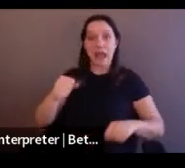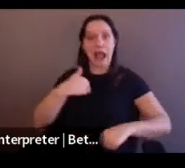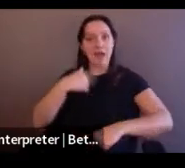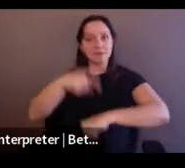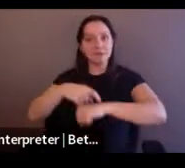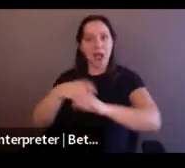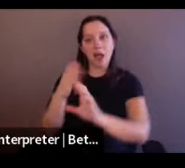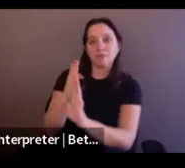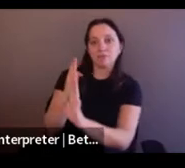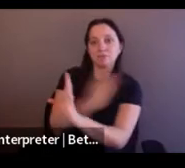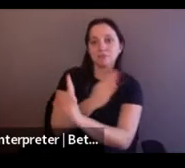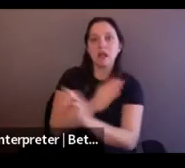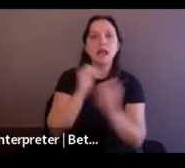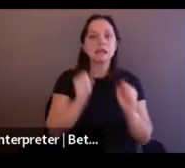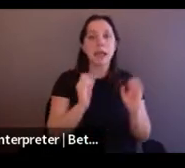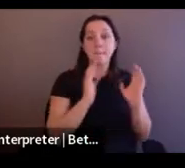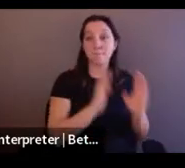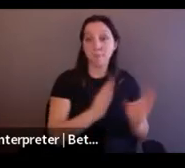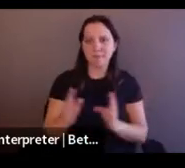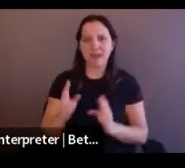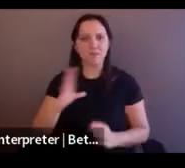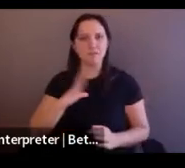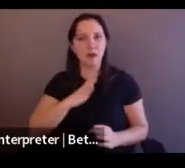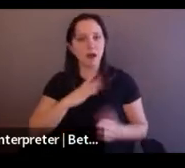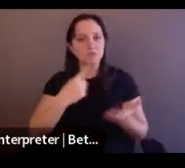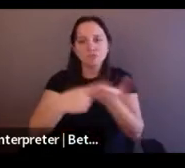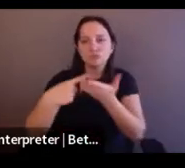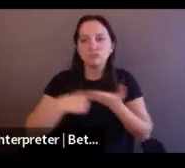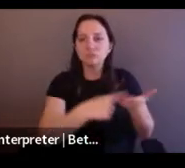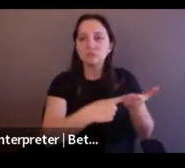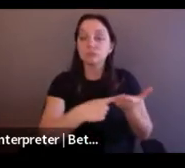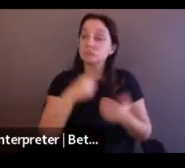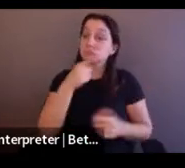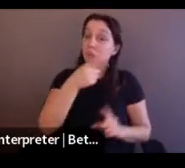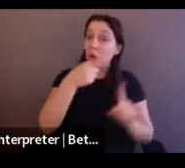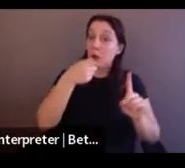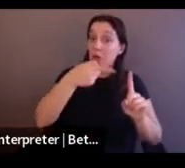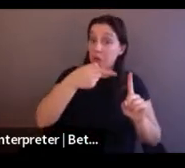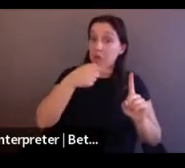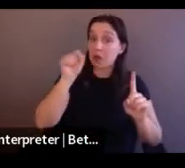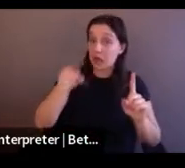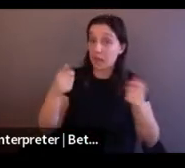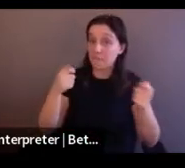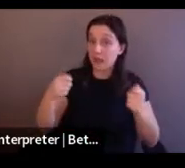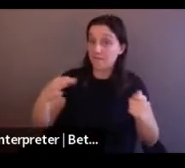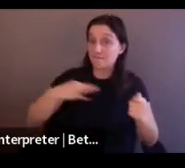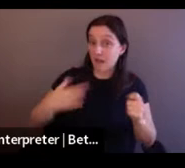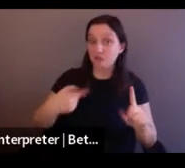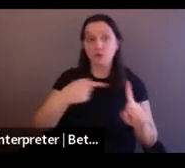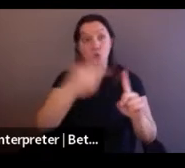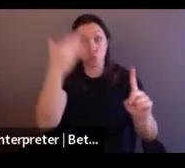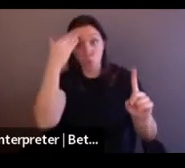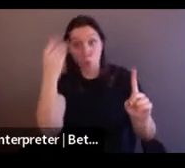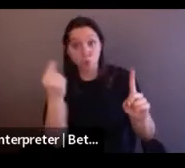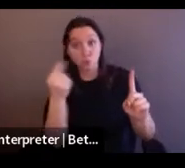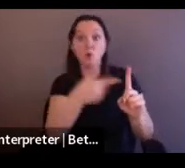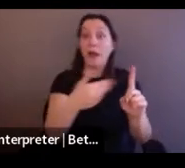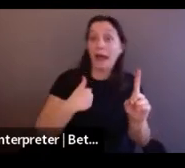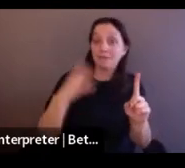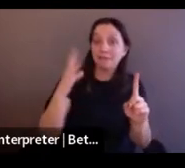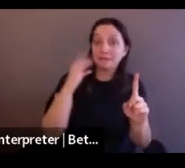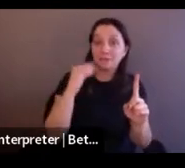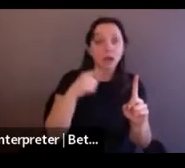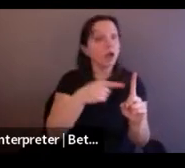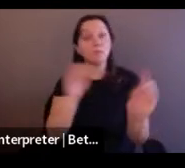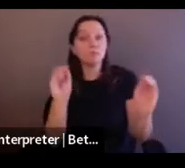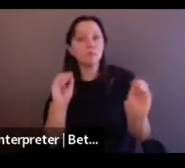these volunteers up for success? Do they have the information they need? Do they know how to manage volunteers? Have they ever done it before? You know, it may